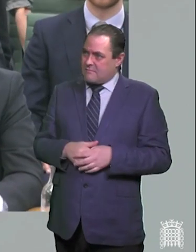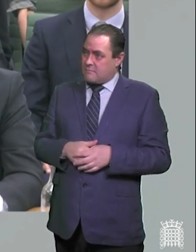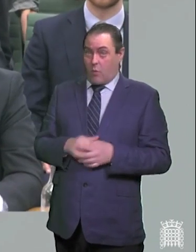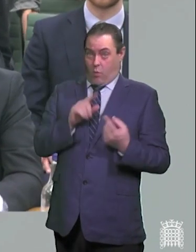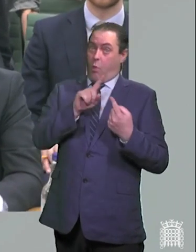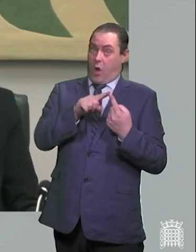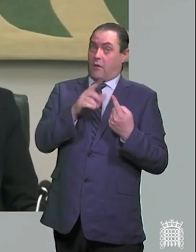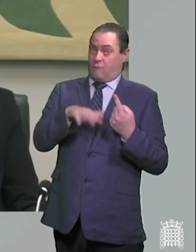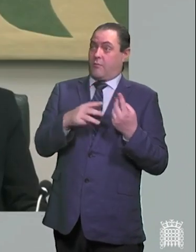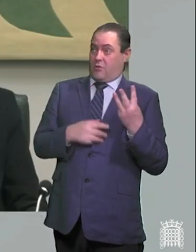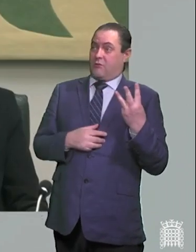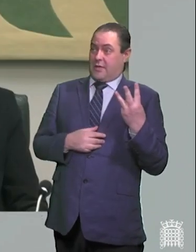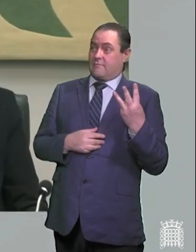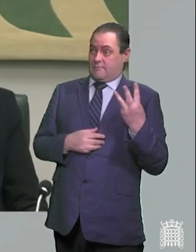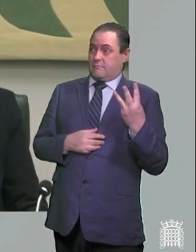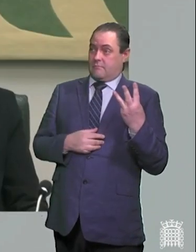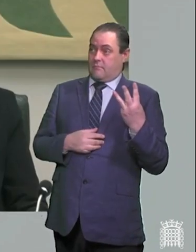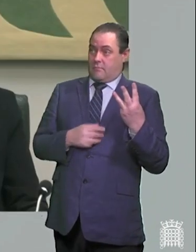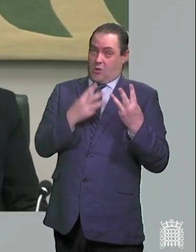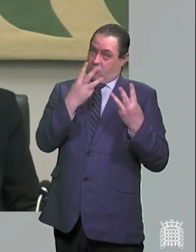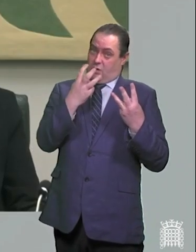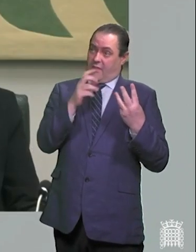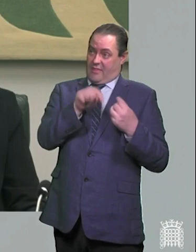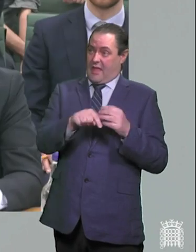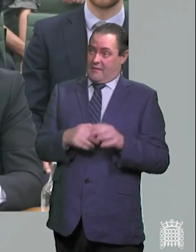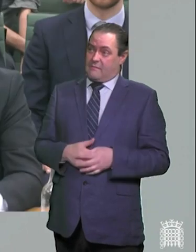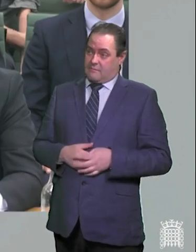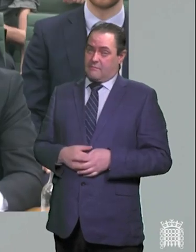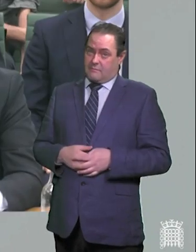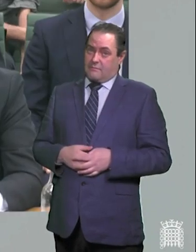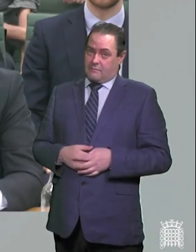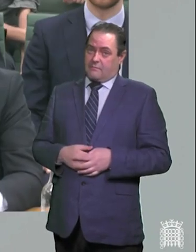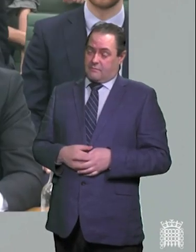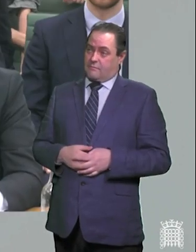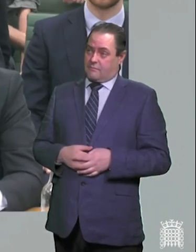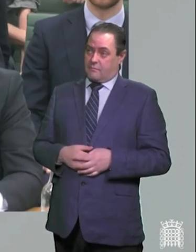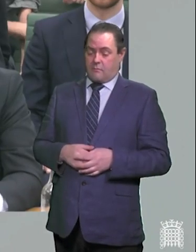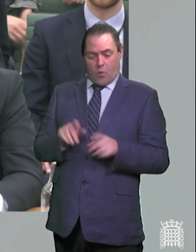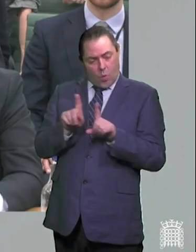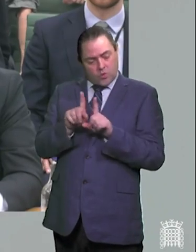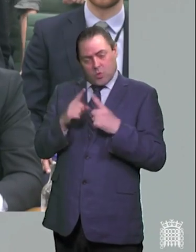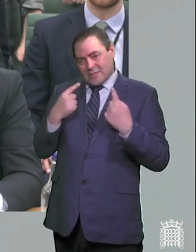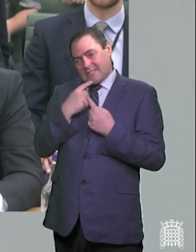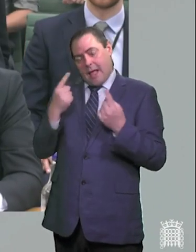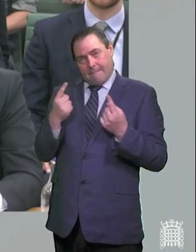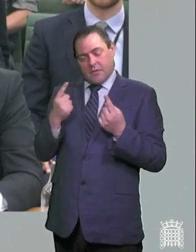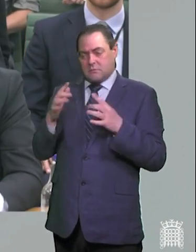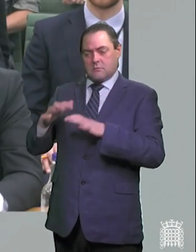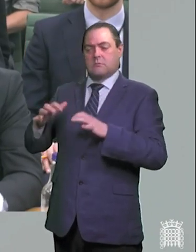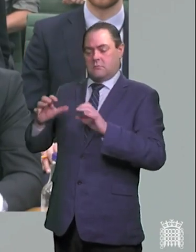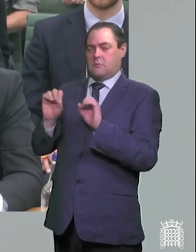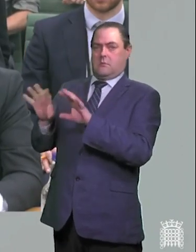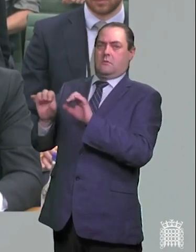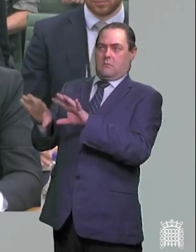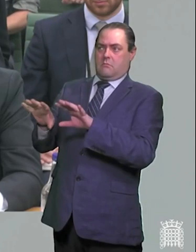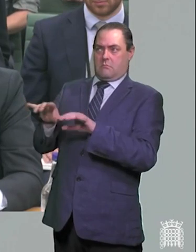That's one of the three. I was not there. You were there. And if you look at the statement that I made in the House of